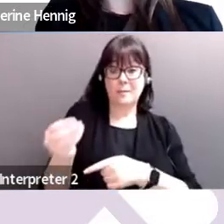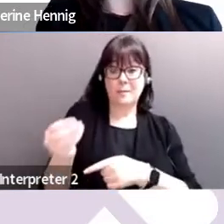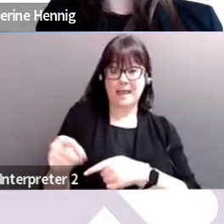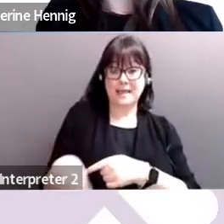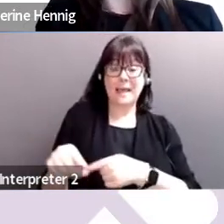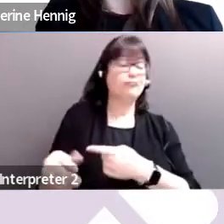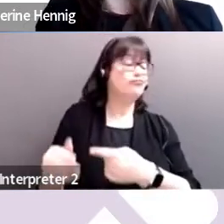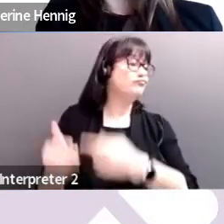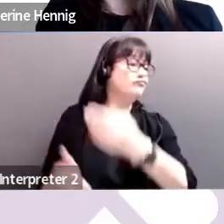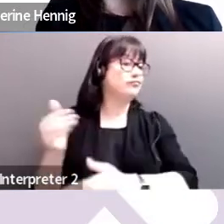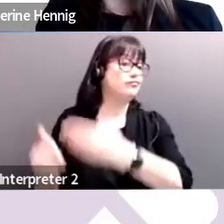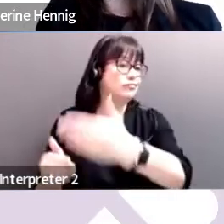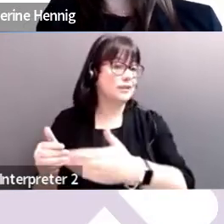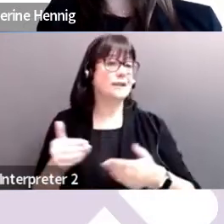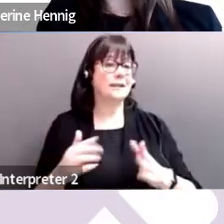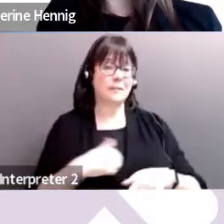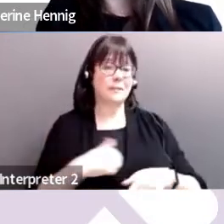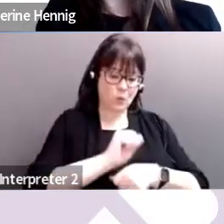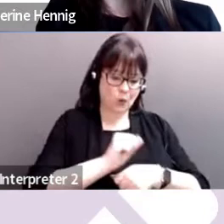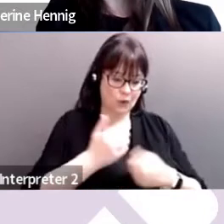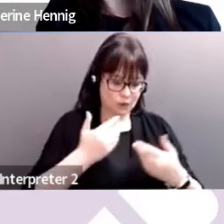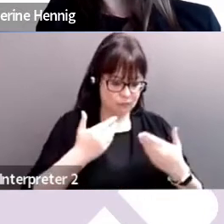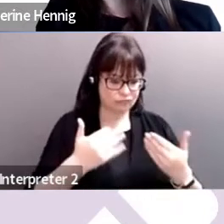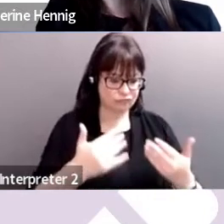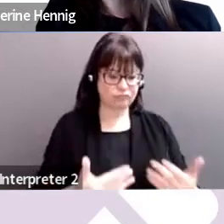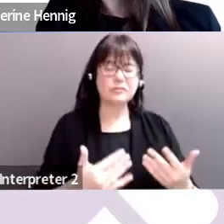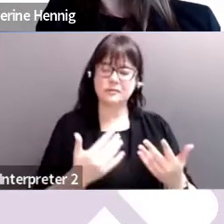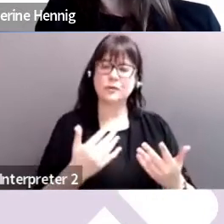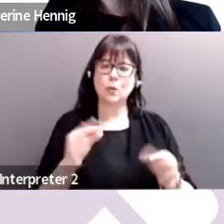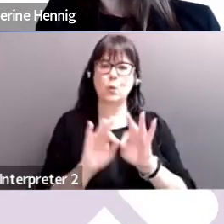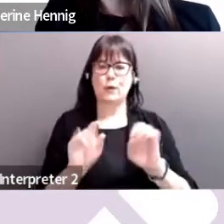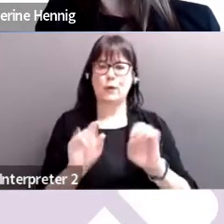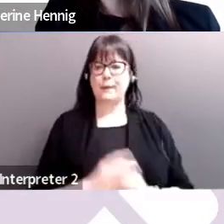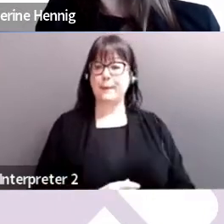Wonderful. Just another check-in again. Do we have any questions?